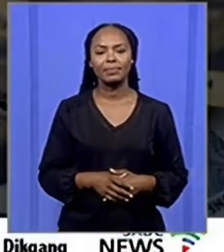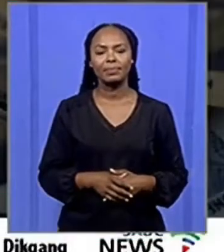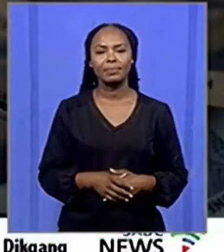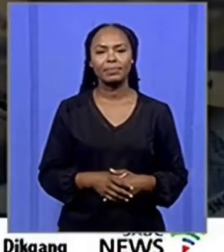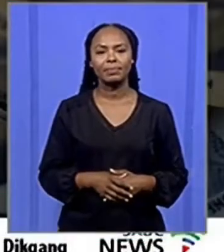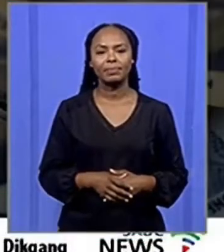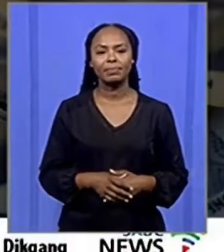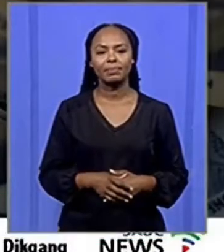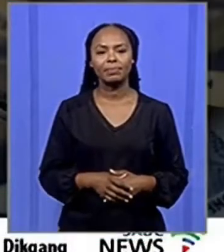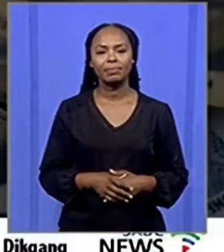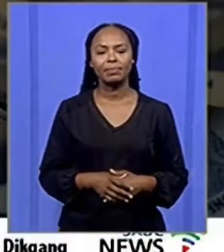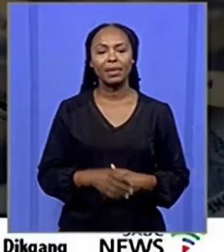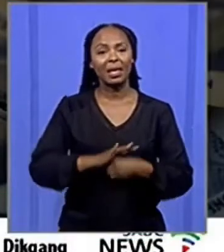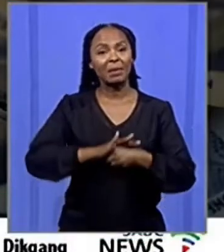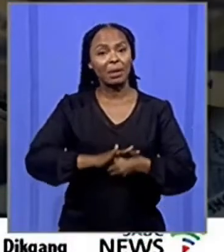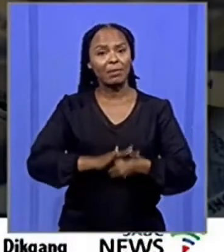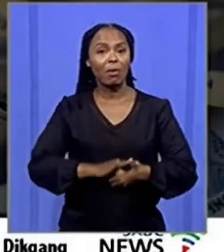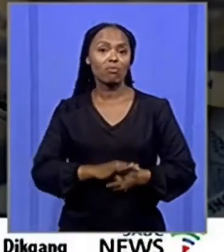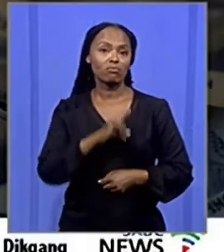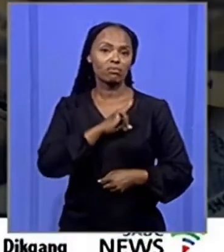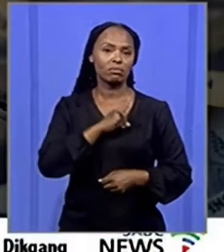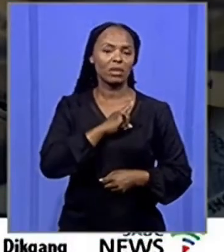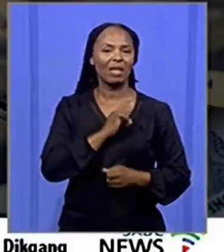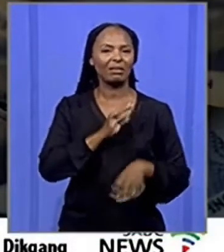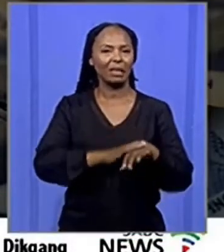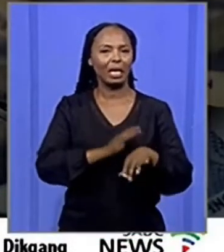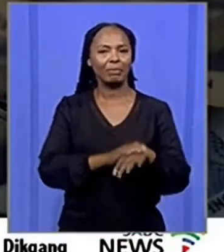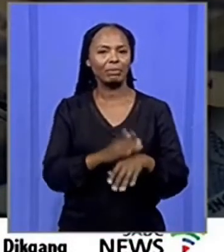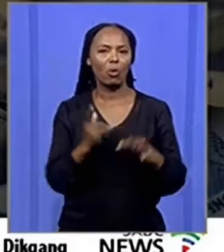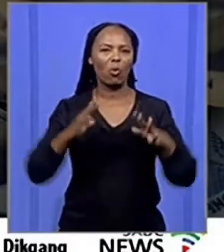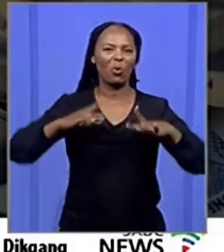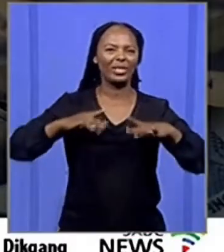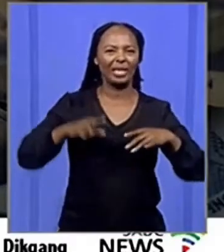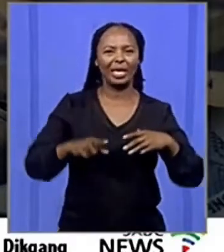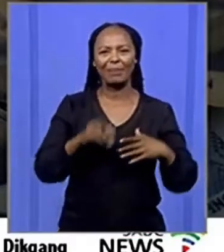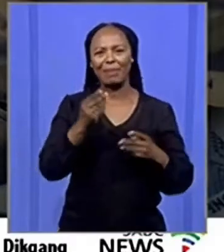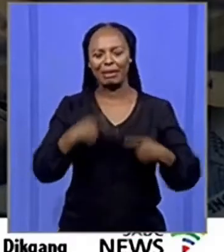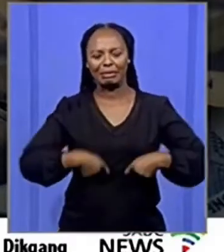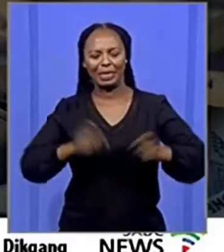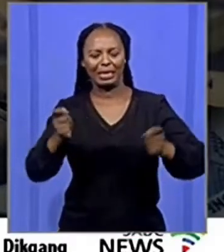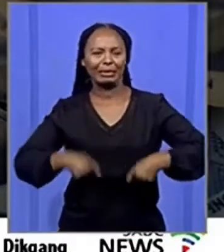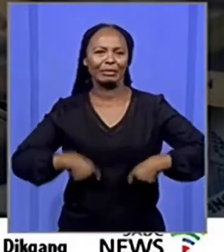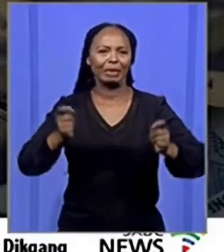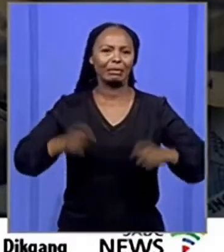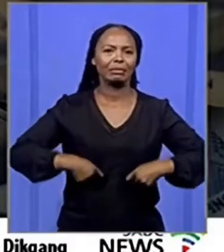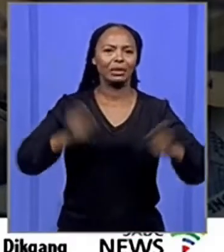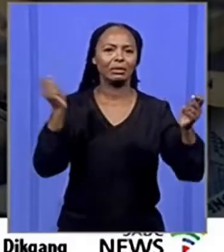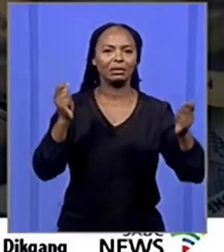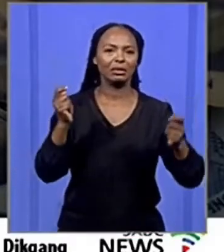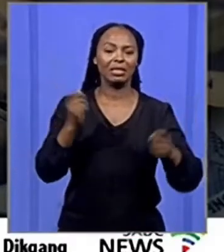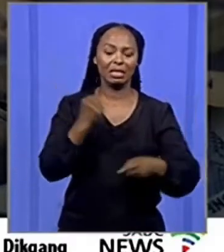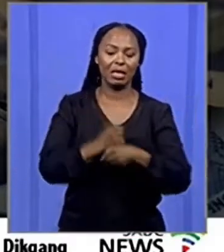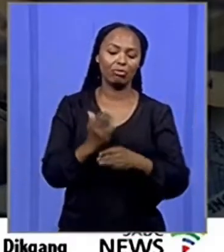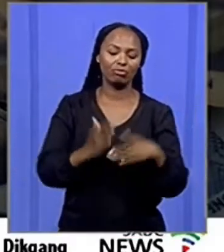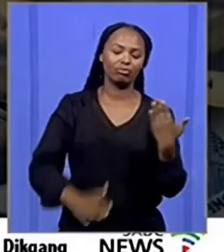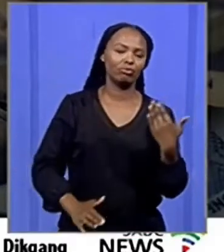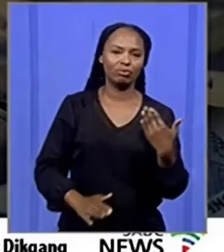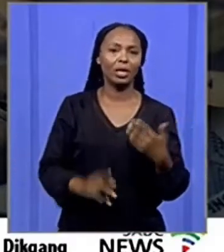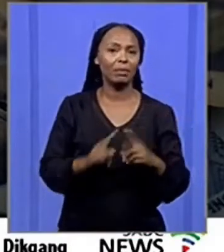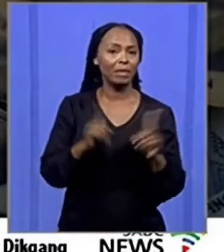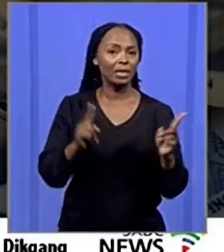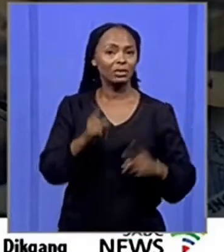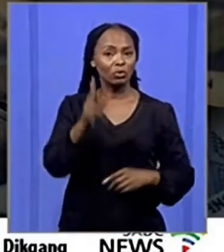Ka motla sa kgatelelo ka gore re dirisa tšhelete ntsi mafelo a ngwaga re tshwanetse re